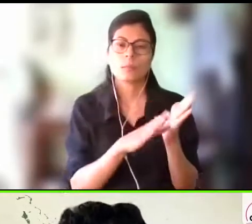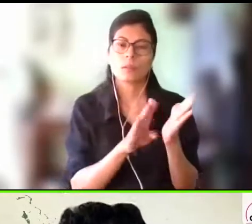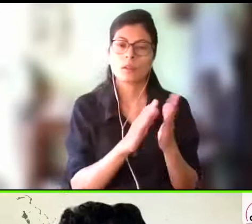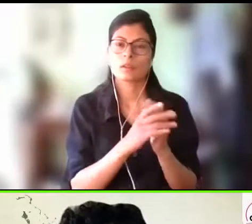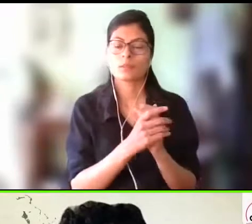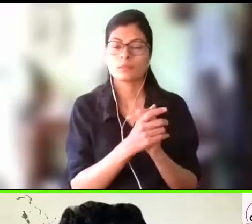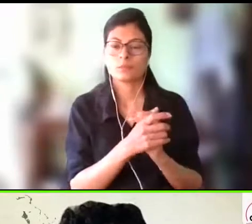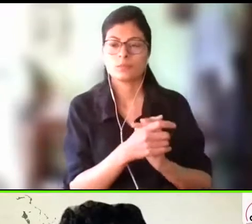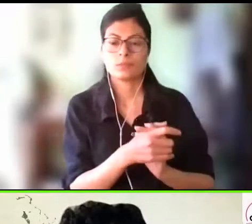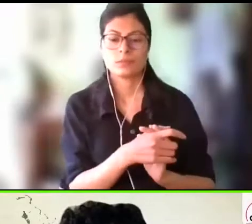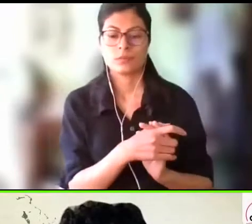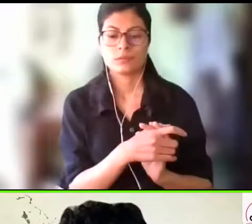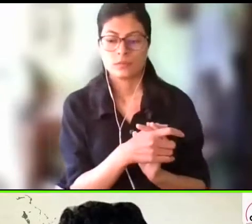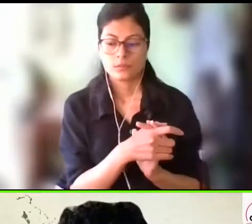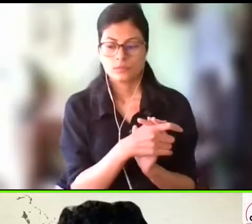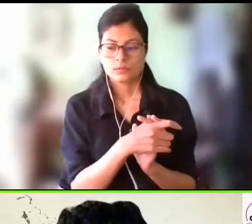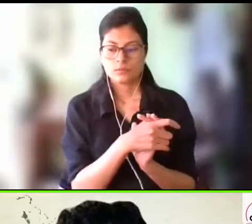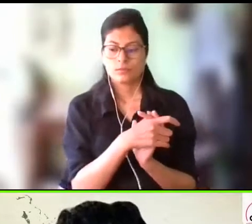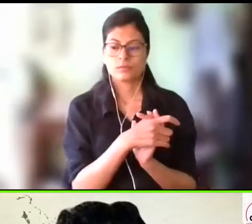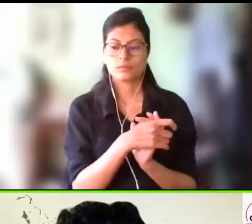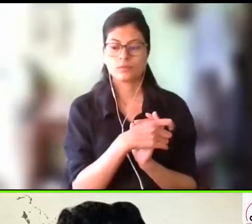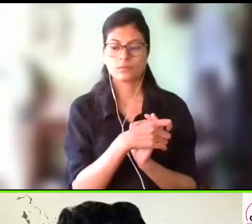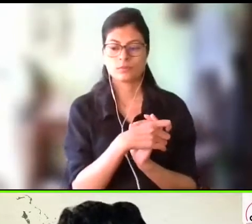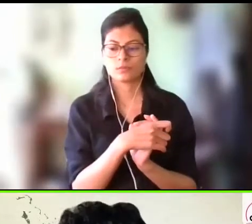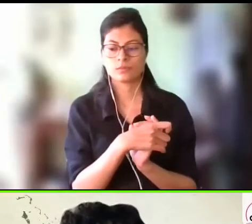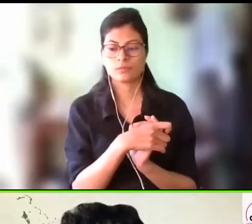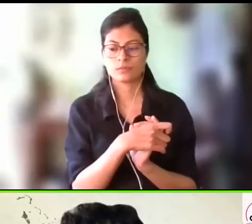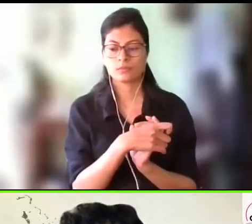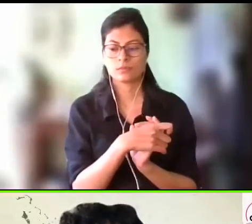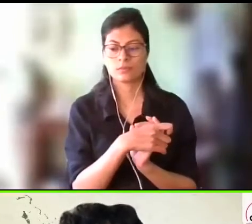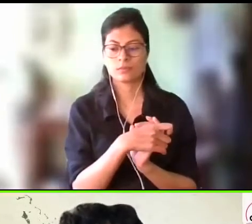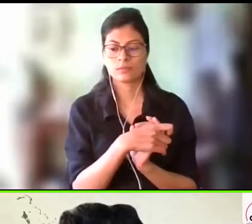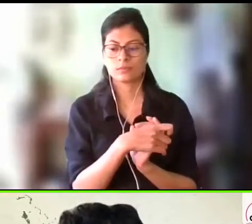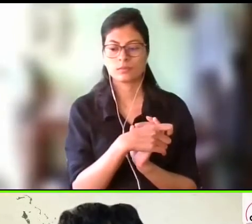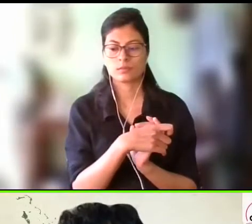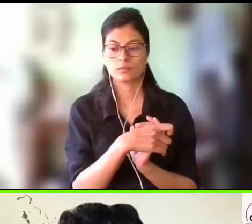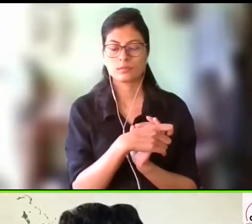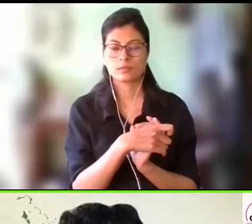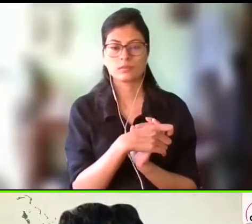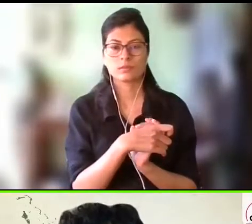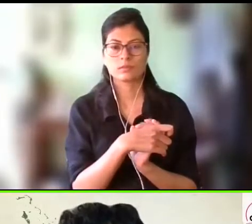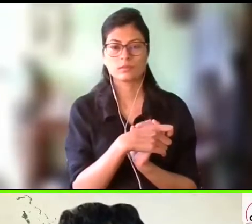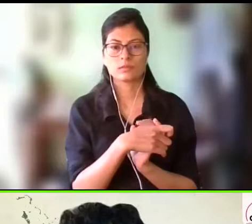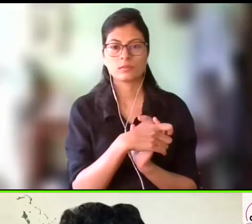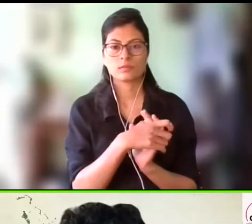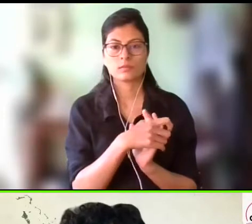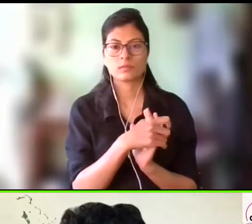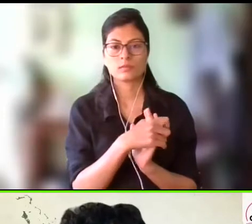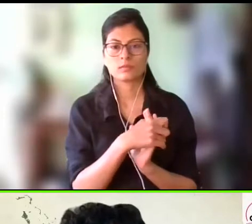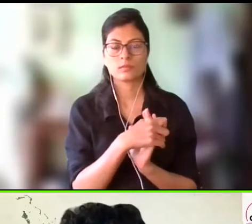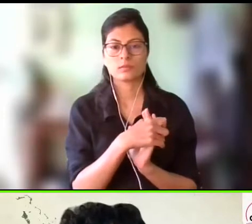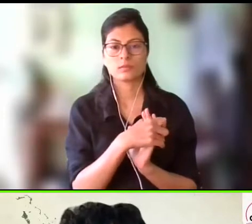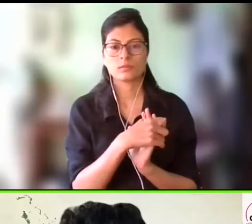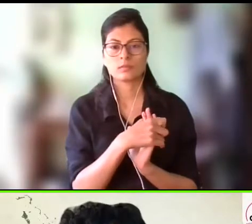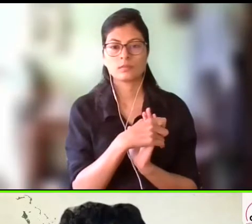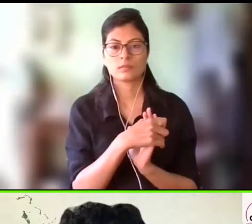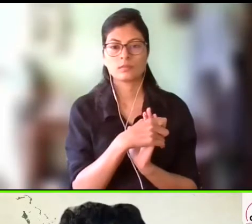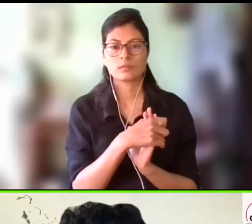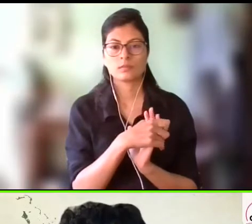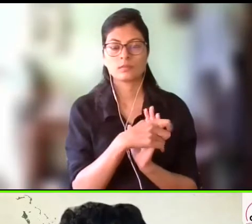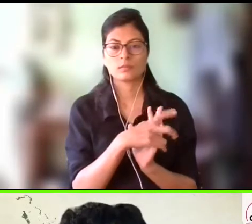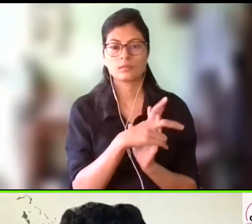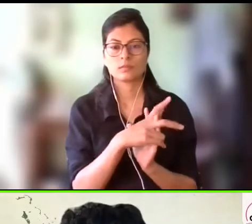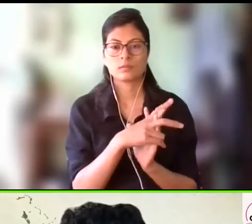world's first risk pool, CRIF. And since CRIF, they've been able to offer parametric insurance